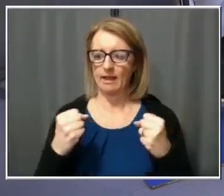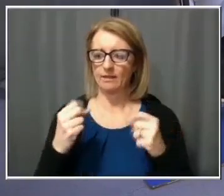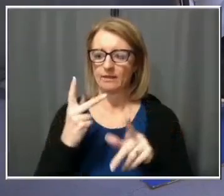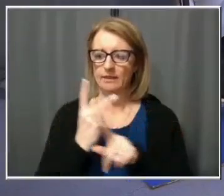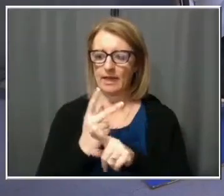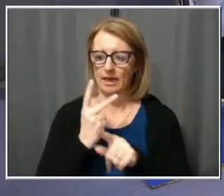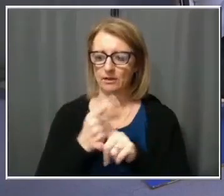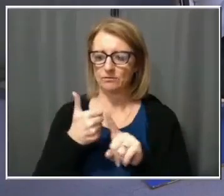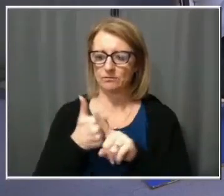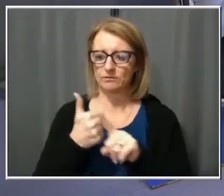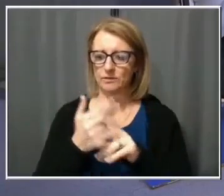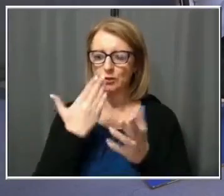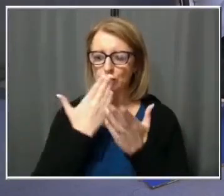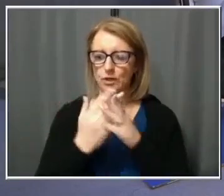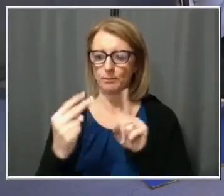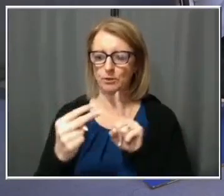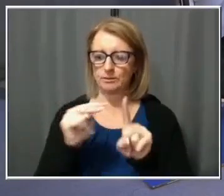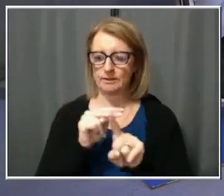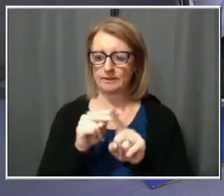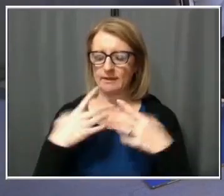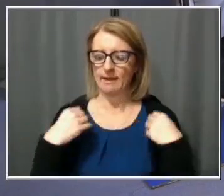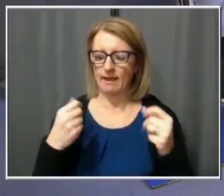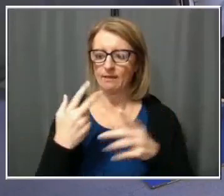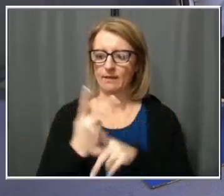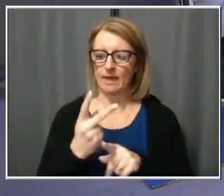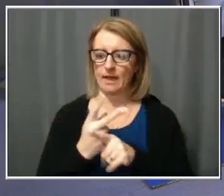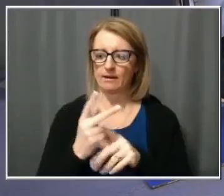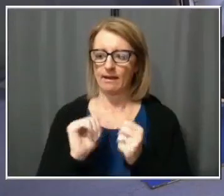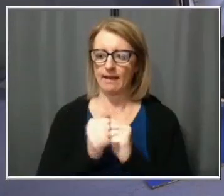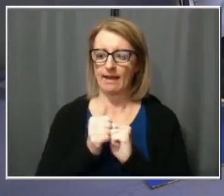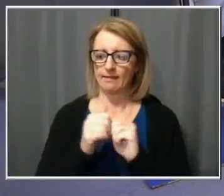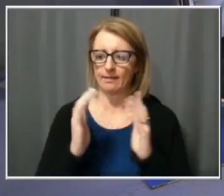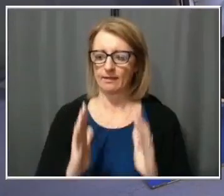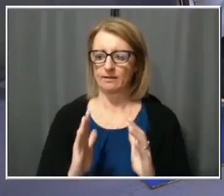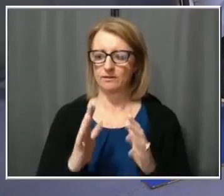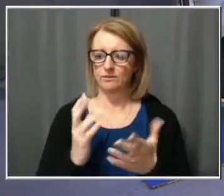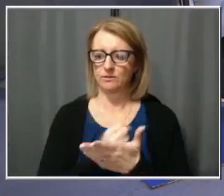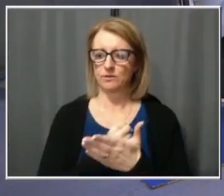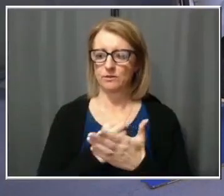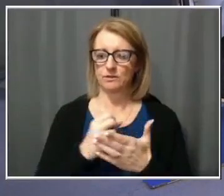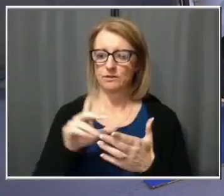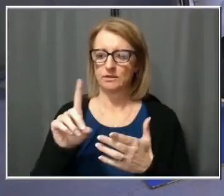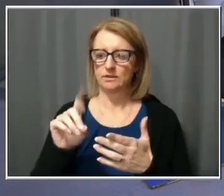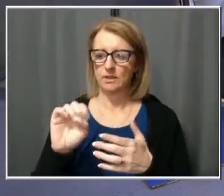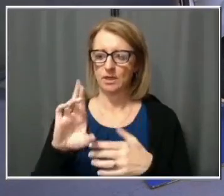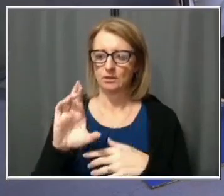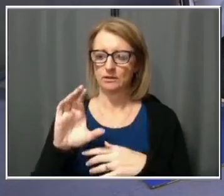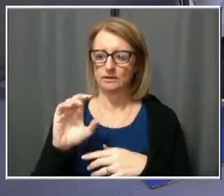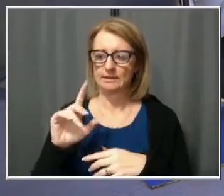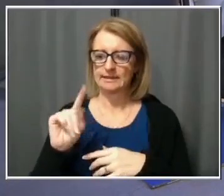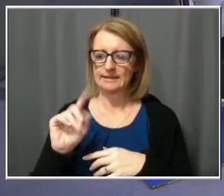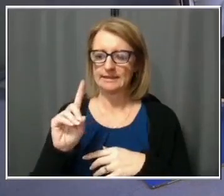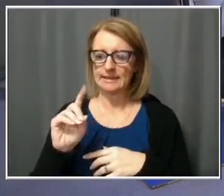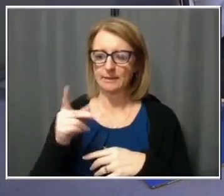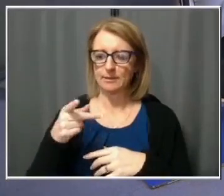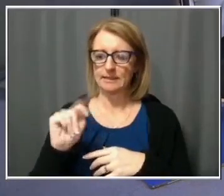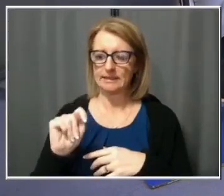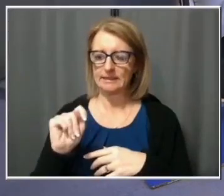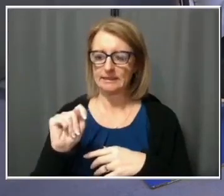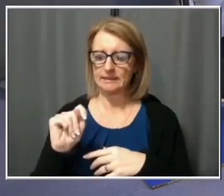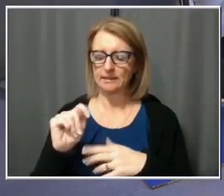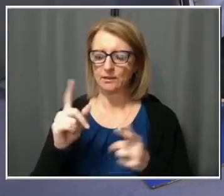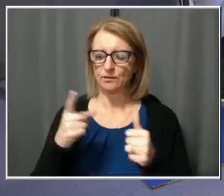good perspective. A healthcare professional and an athlete. You earned your doctorate in physical therapy, DPT, and you first got